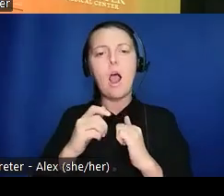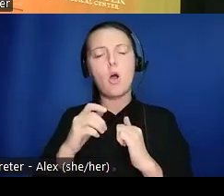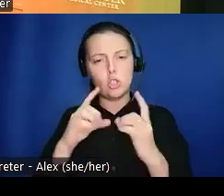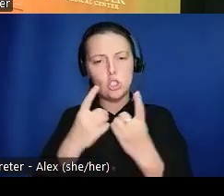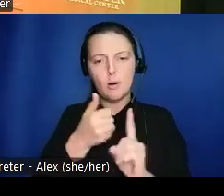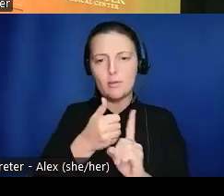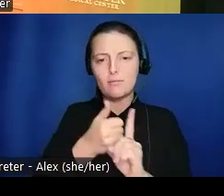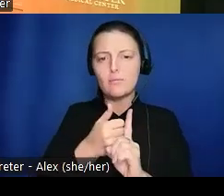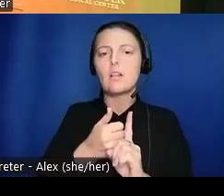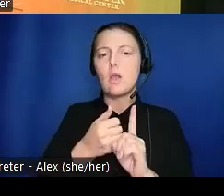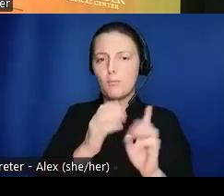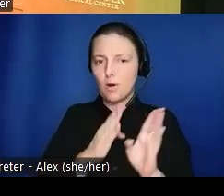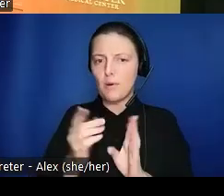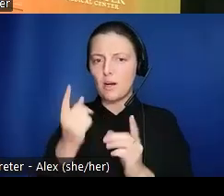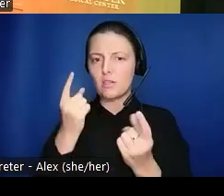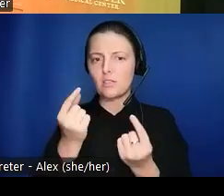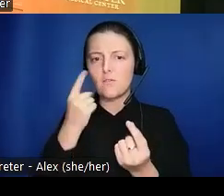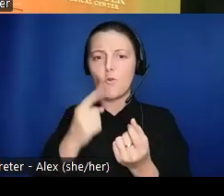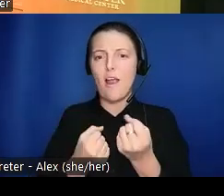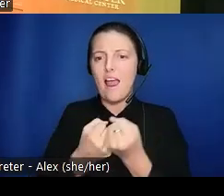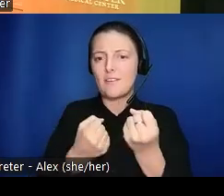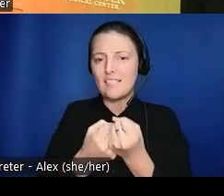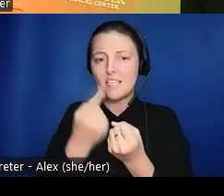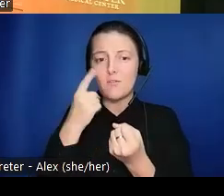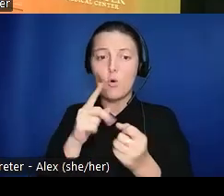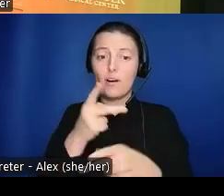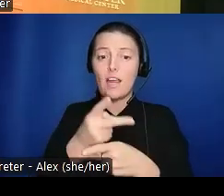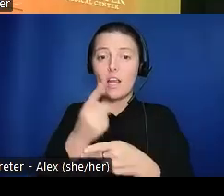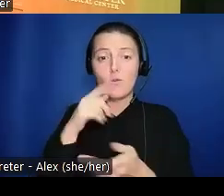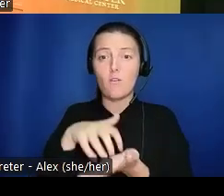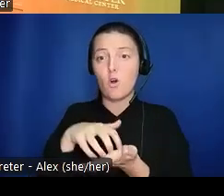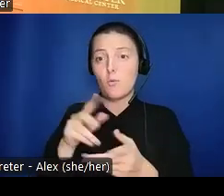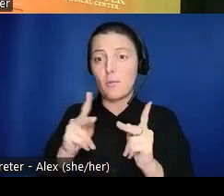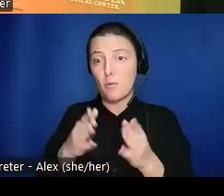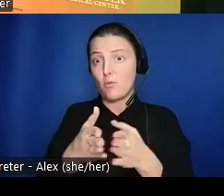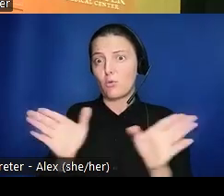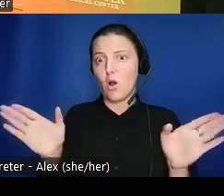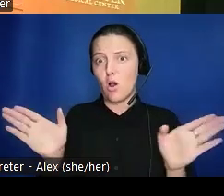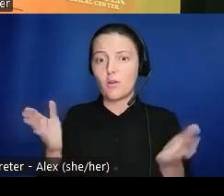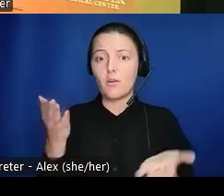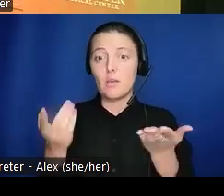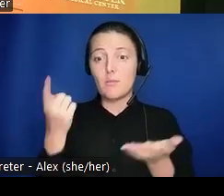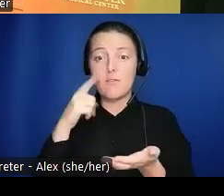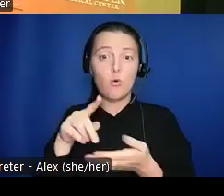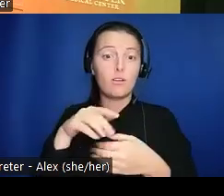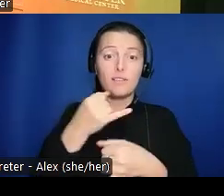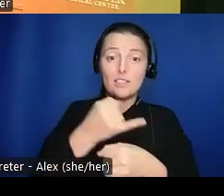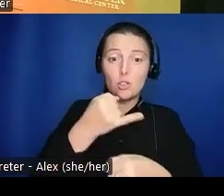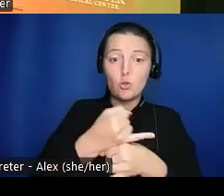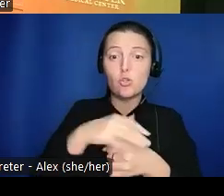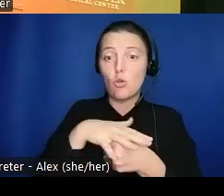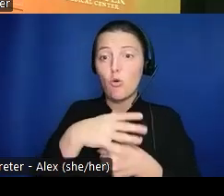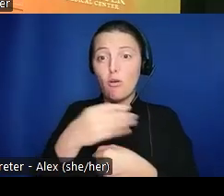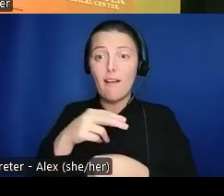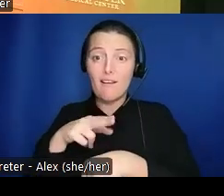vulnerable people in a broader context, including potential pressure on the institution, local and national policy?